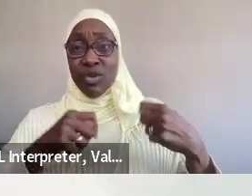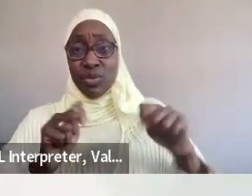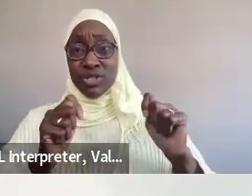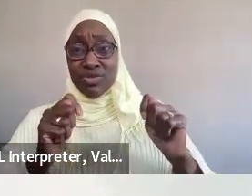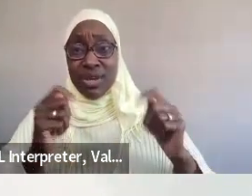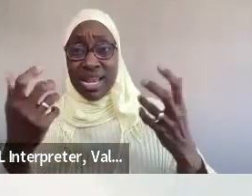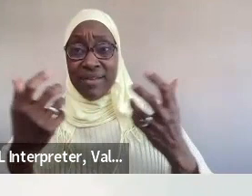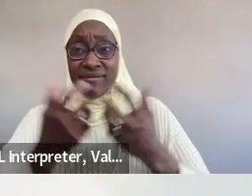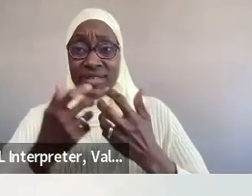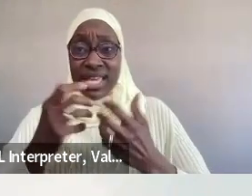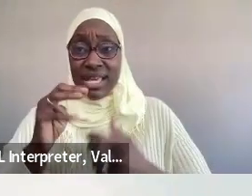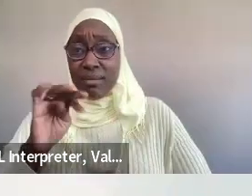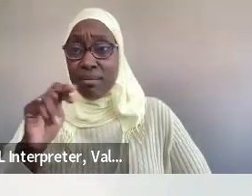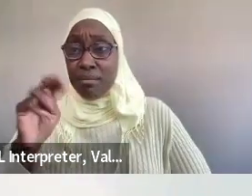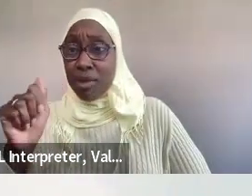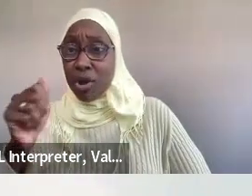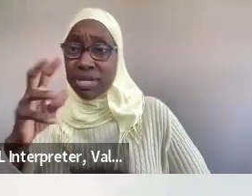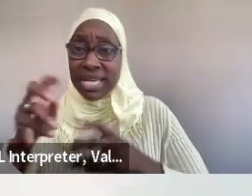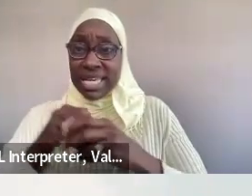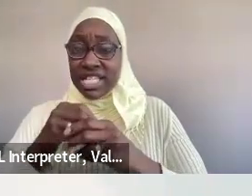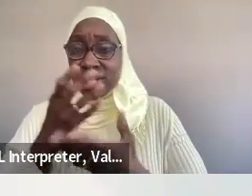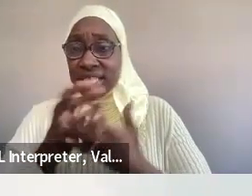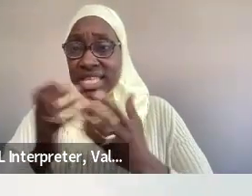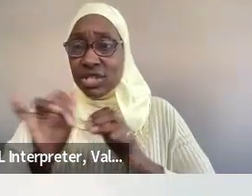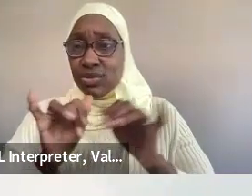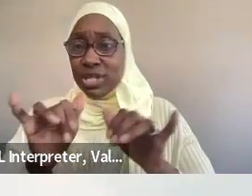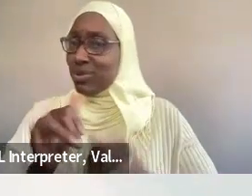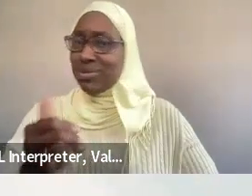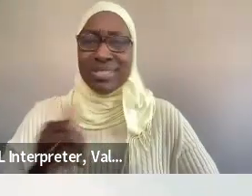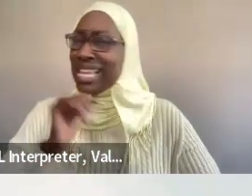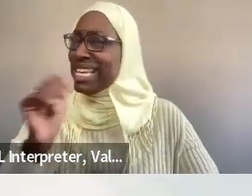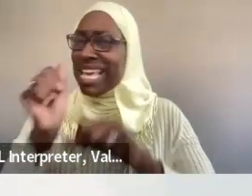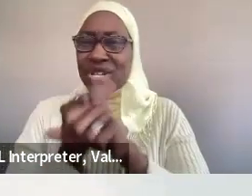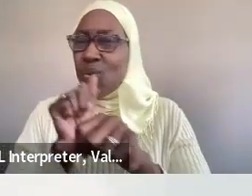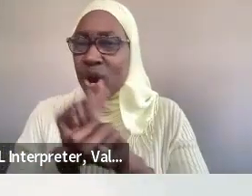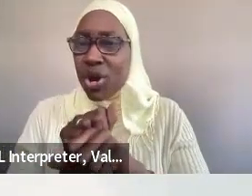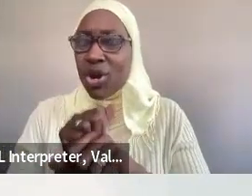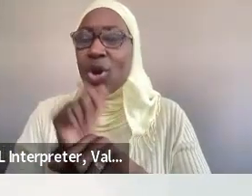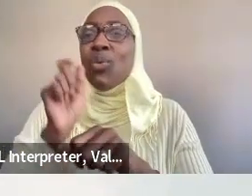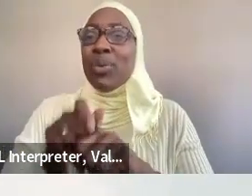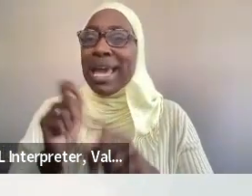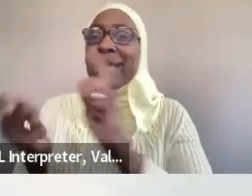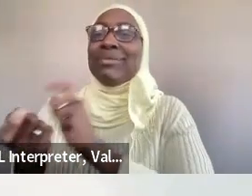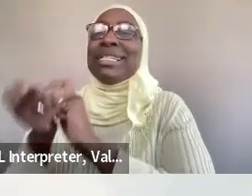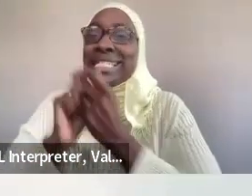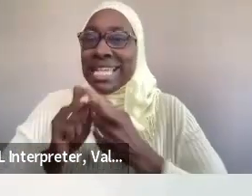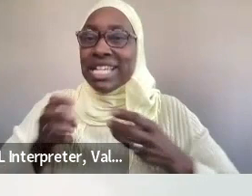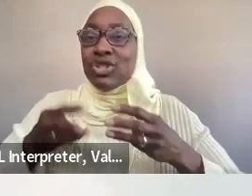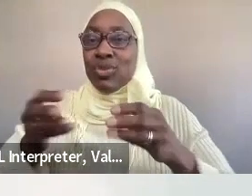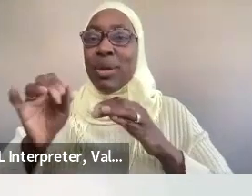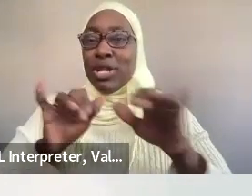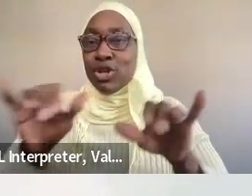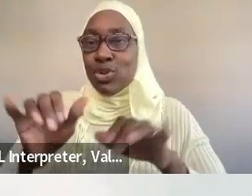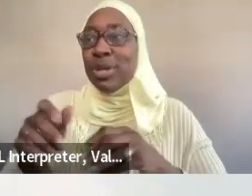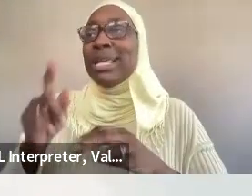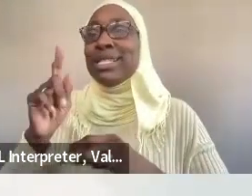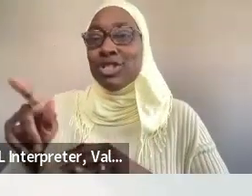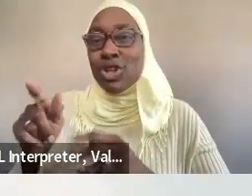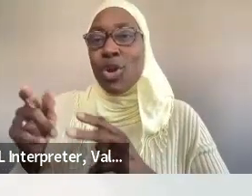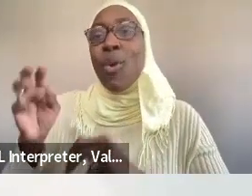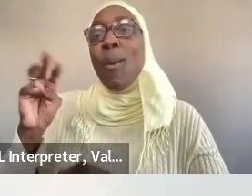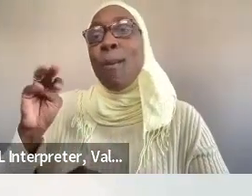things differently. And I think that's opening your eyes to we could do it differently. Why don't we do it differently? I think that was really